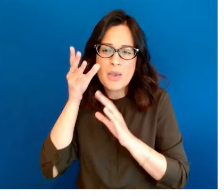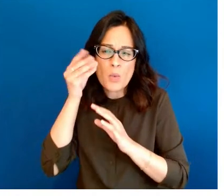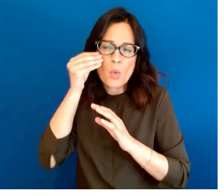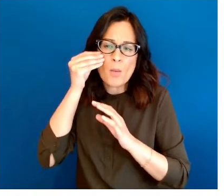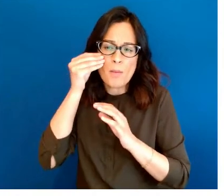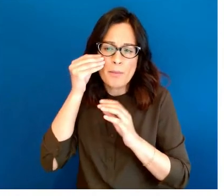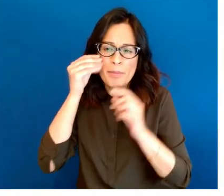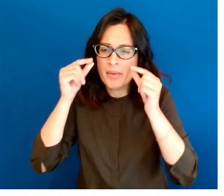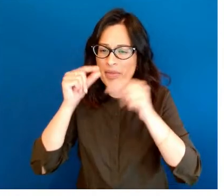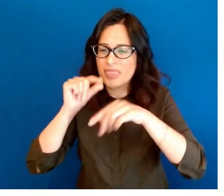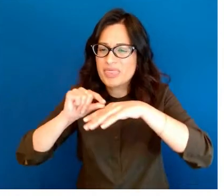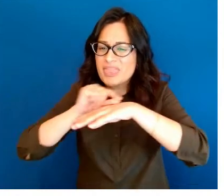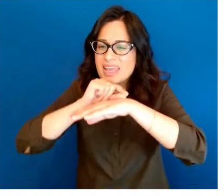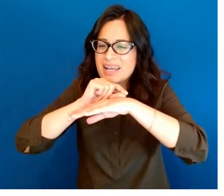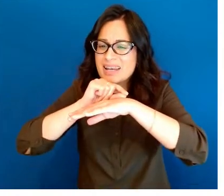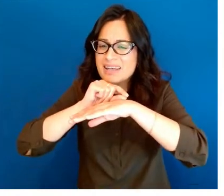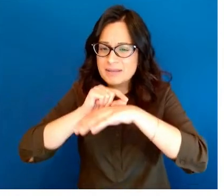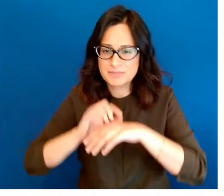more easily.